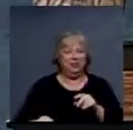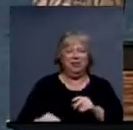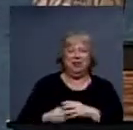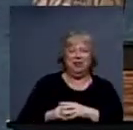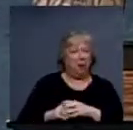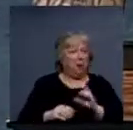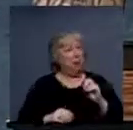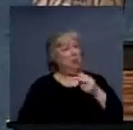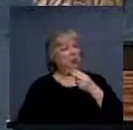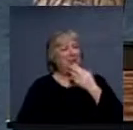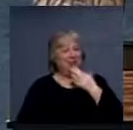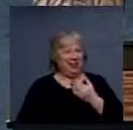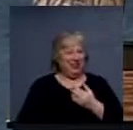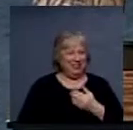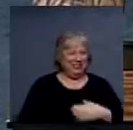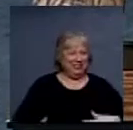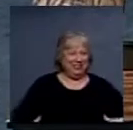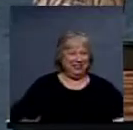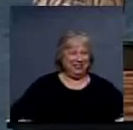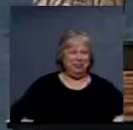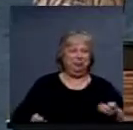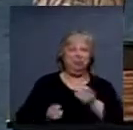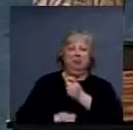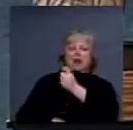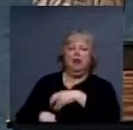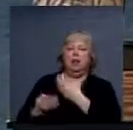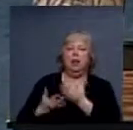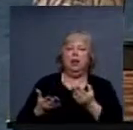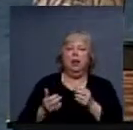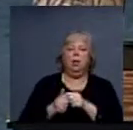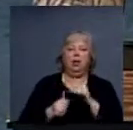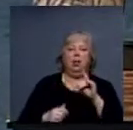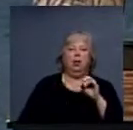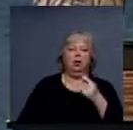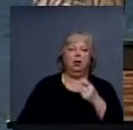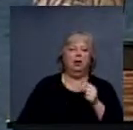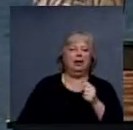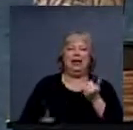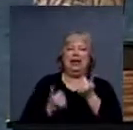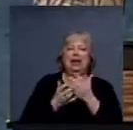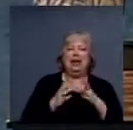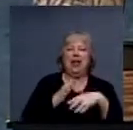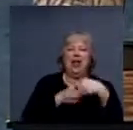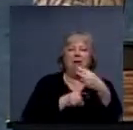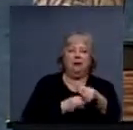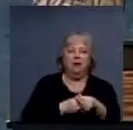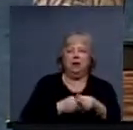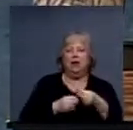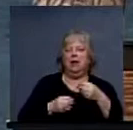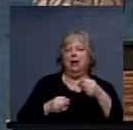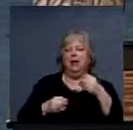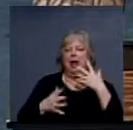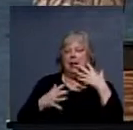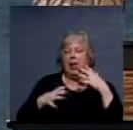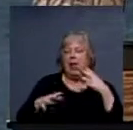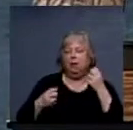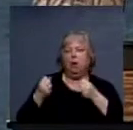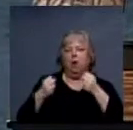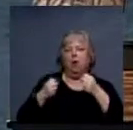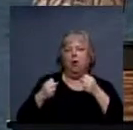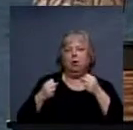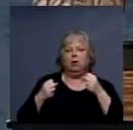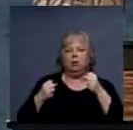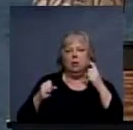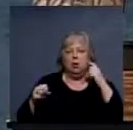Oh, thank But you. the thing with the dogs was anything outside, a loud car stereo, a horn,